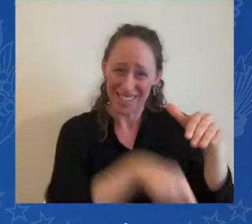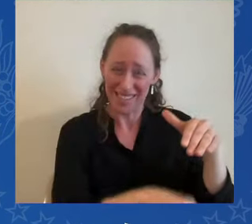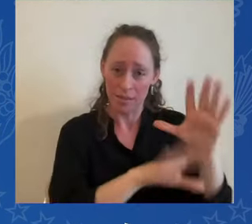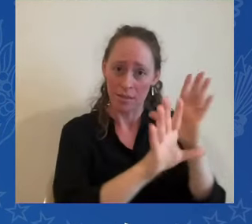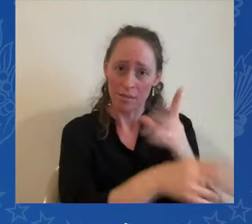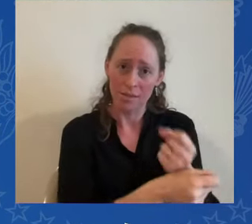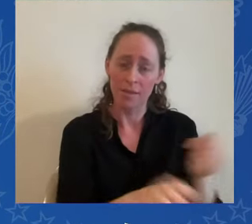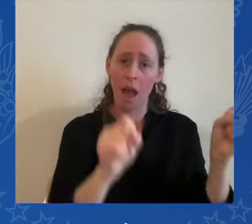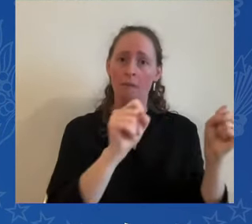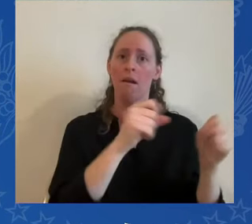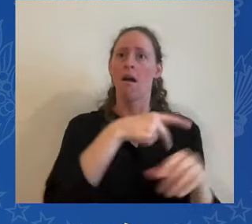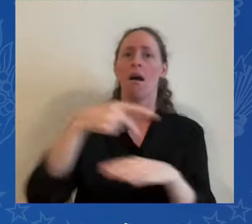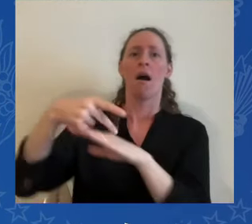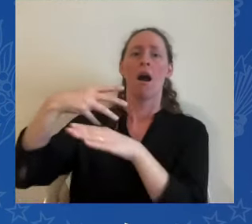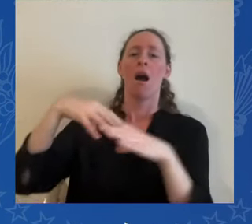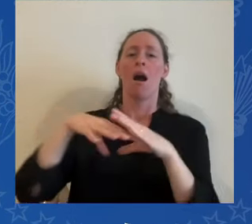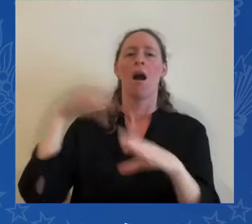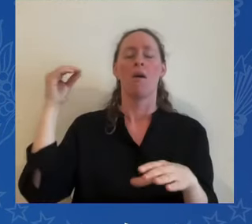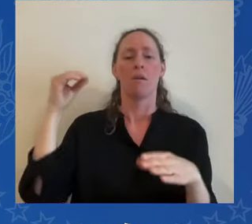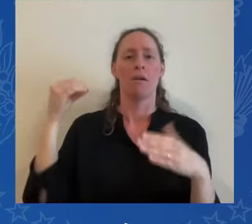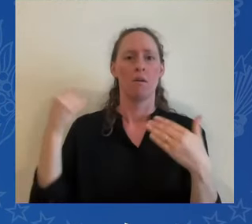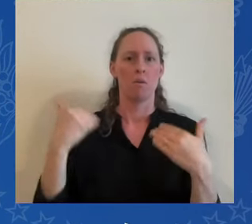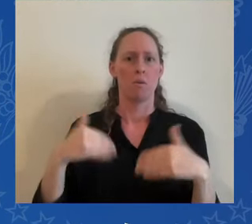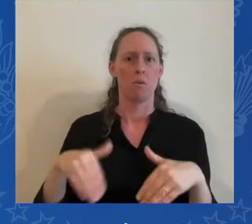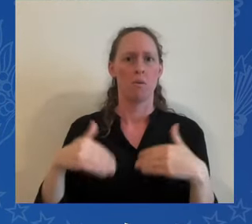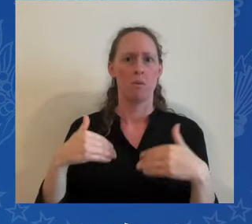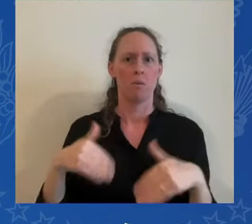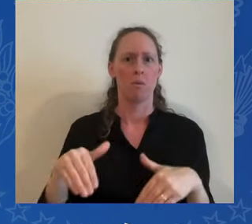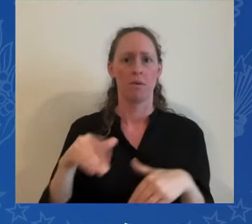highest traditions of public service.